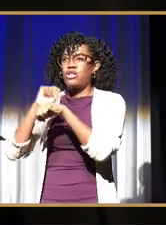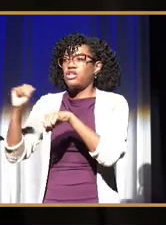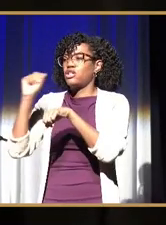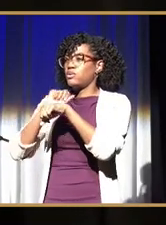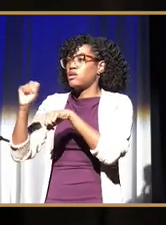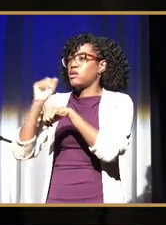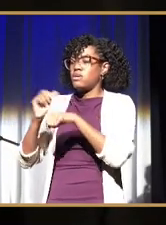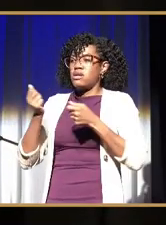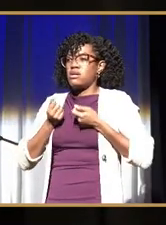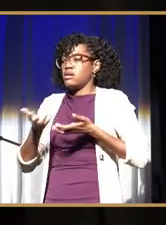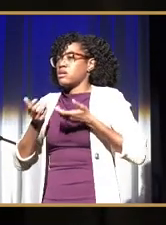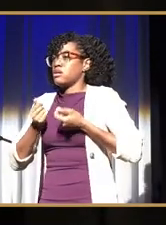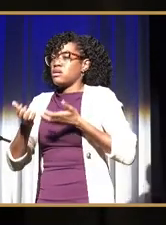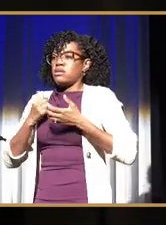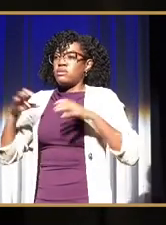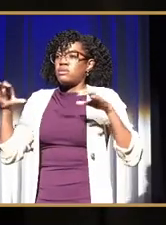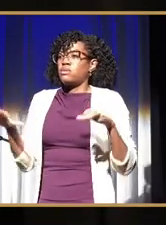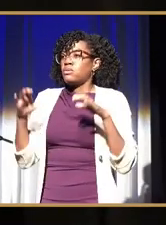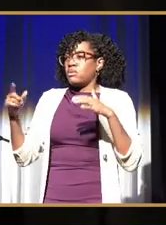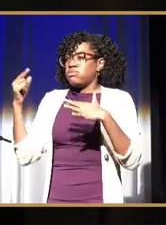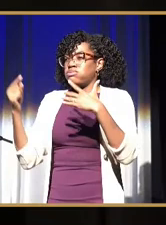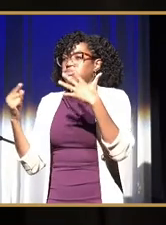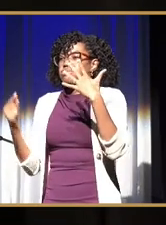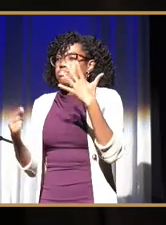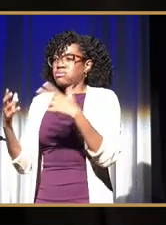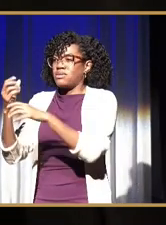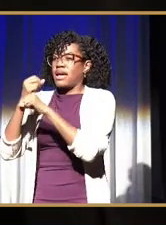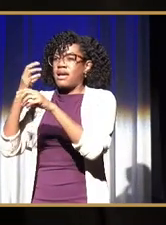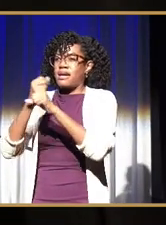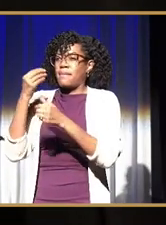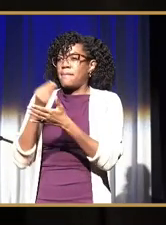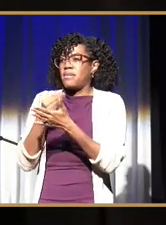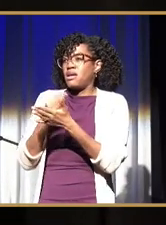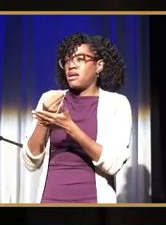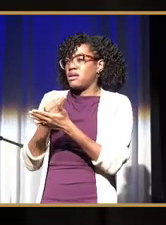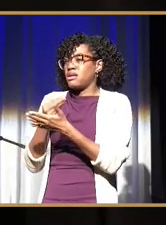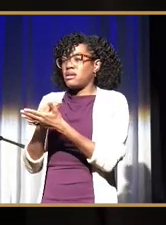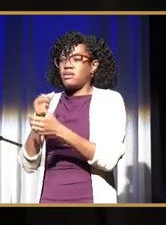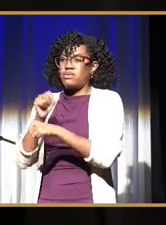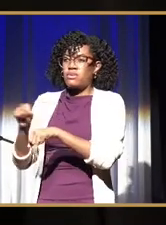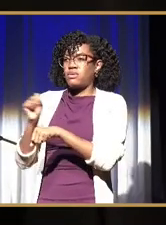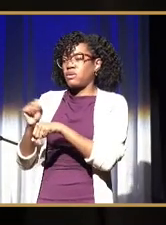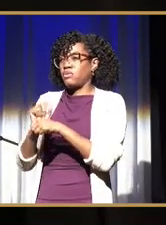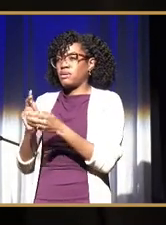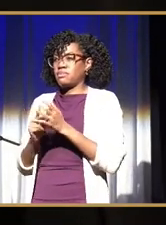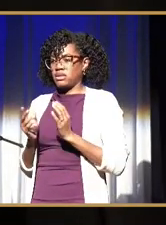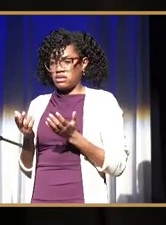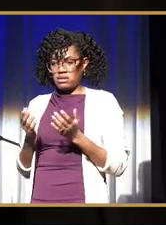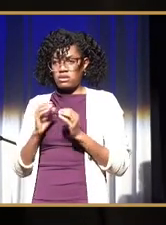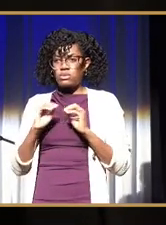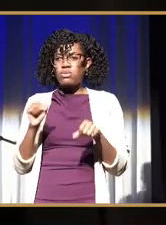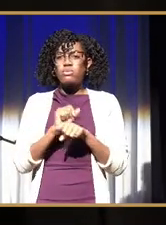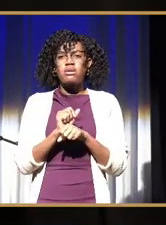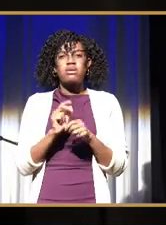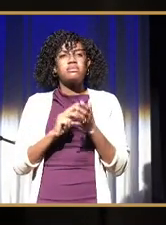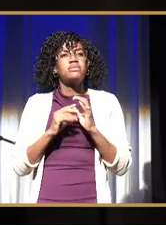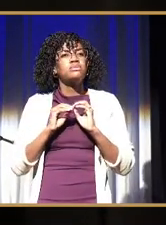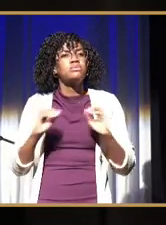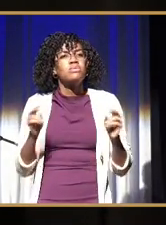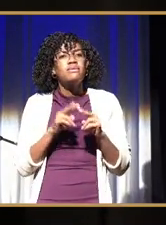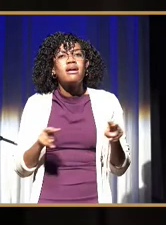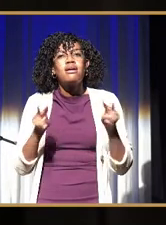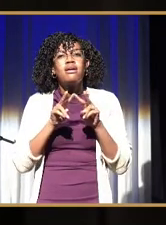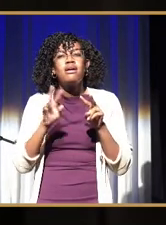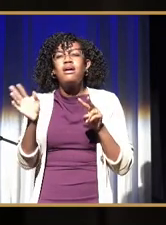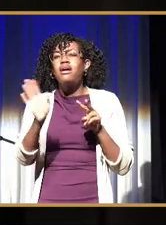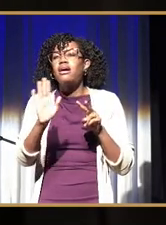unless we are doing things to put money in the pockets of others, then we don't have value. But I'm here to tell you that your